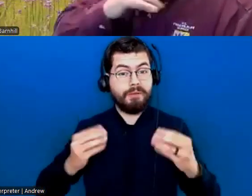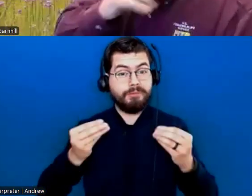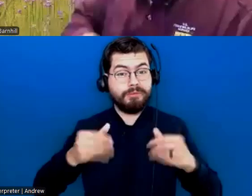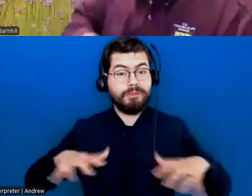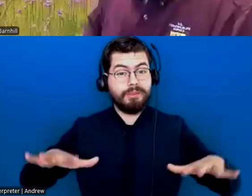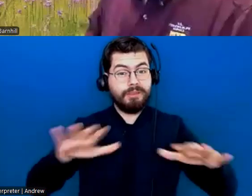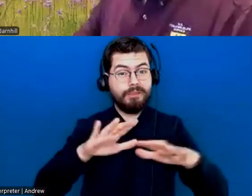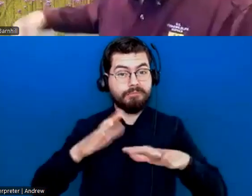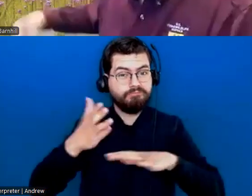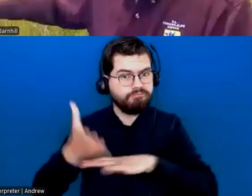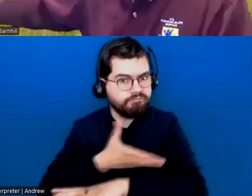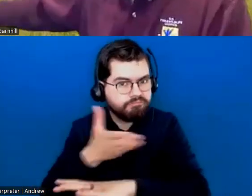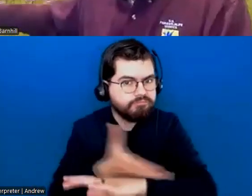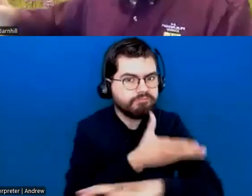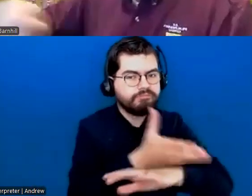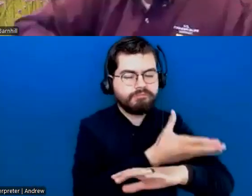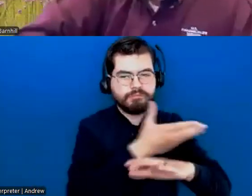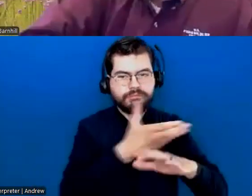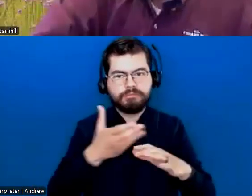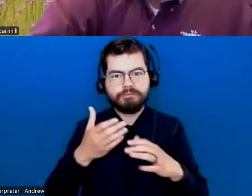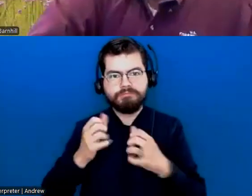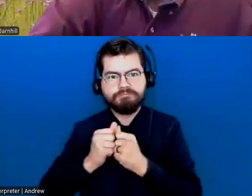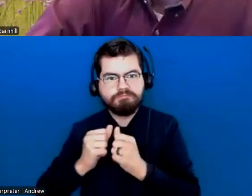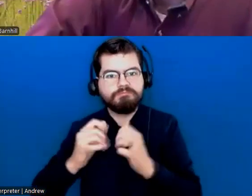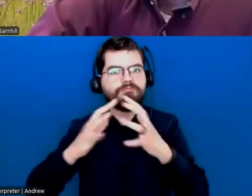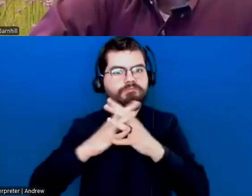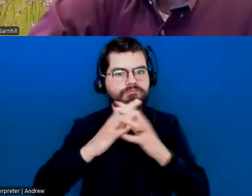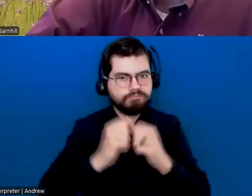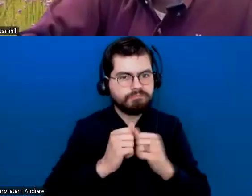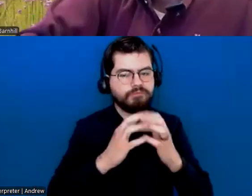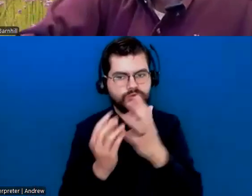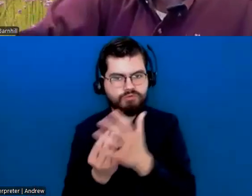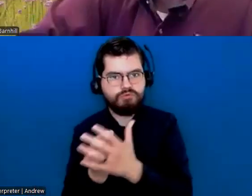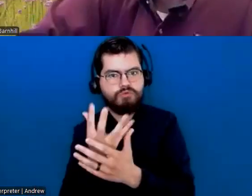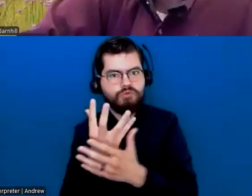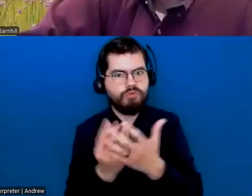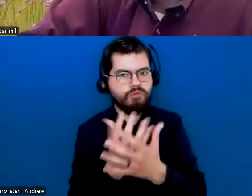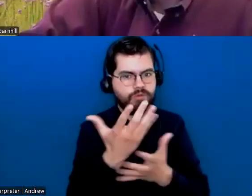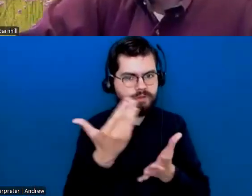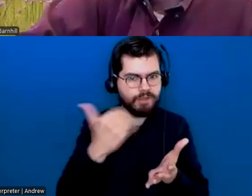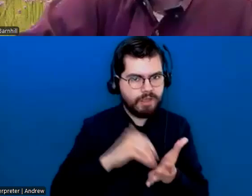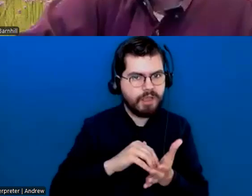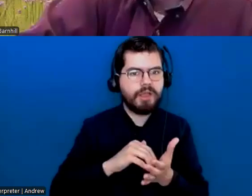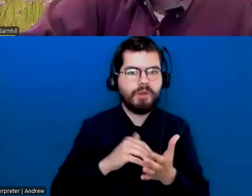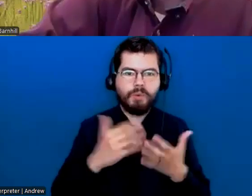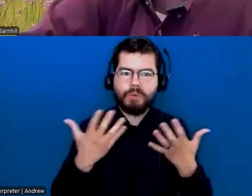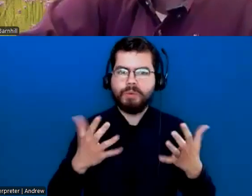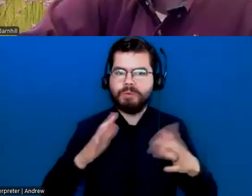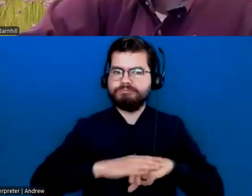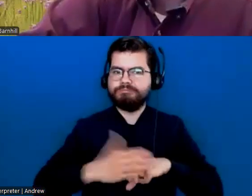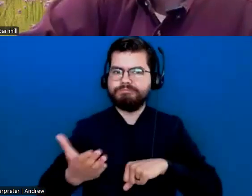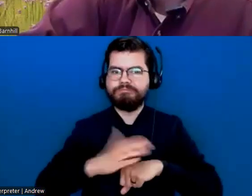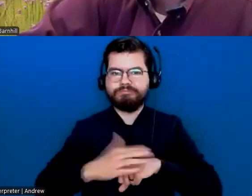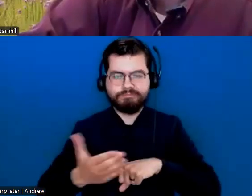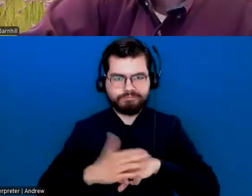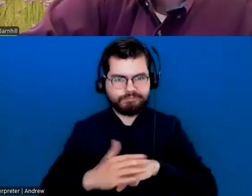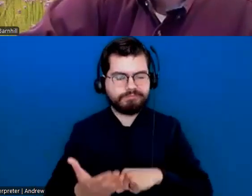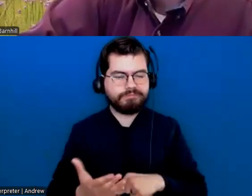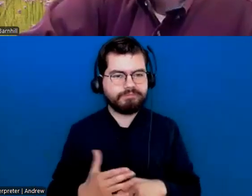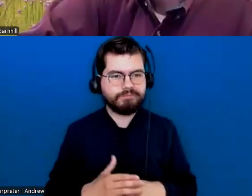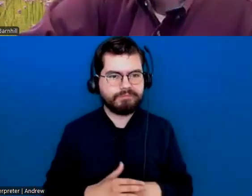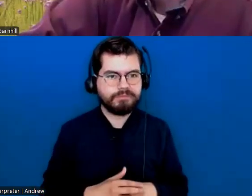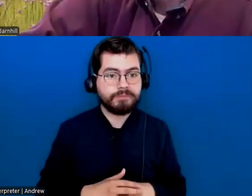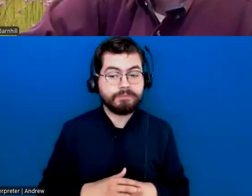become a really, really hit or miss scenario. And so meeting with South Carolina Forestry